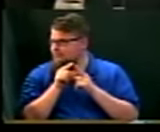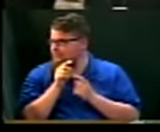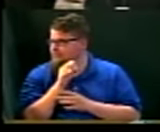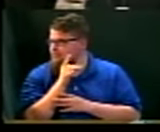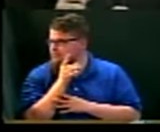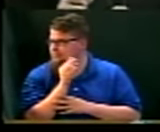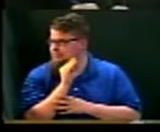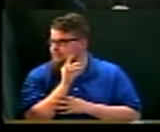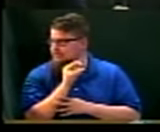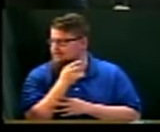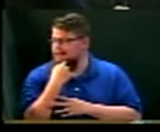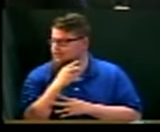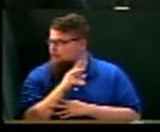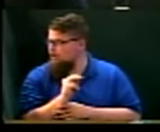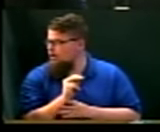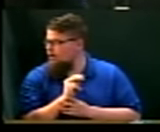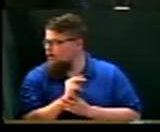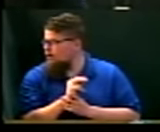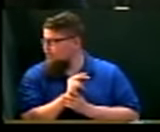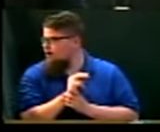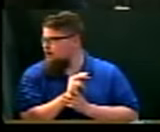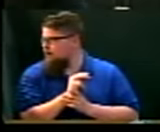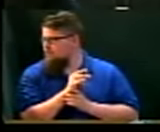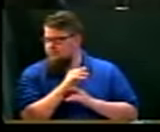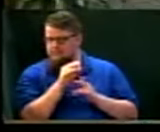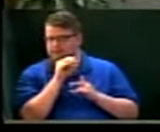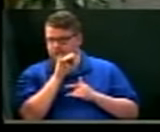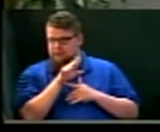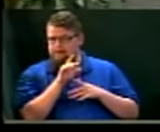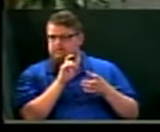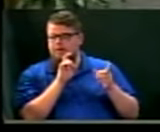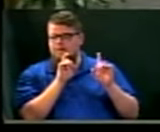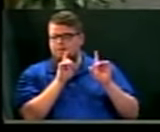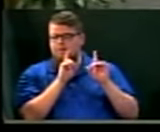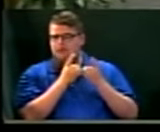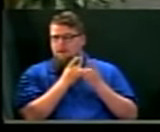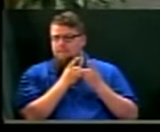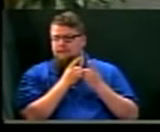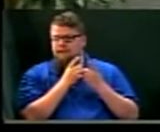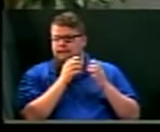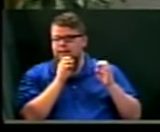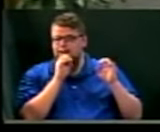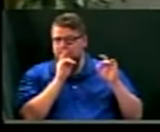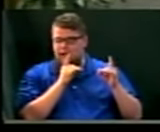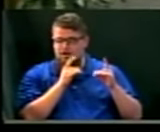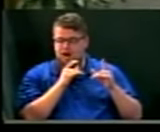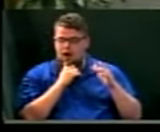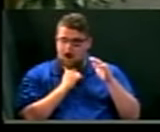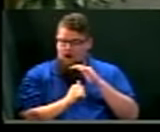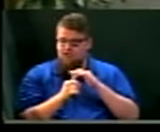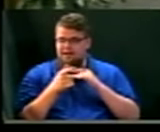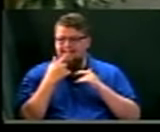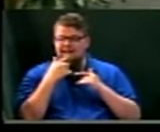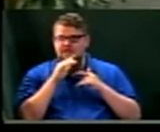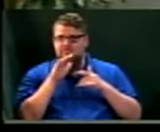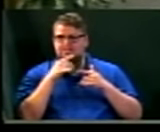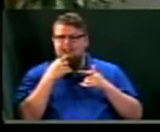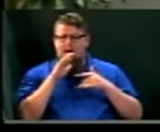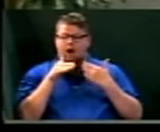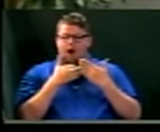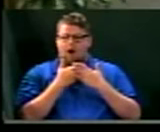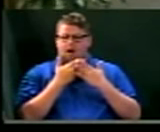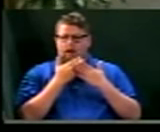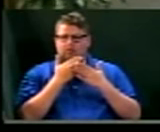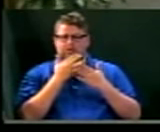explain why? I just yes. Can't throw a whole Department of Education under the bus. That's like throwing all of Knox County schools under the